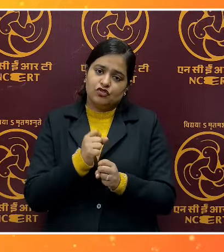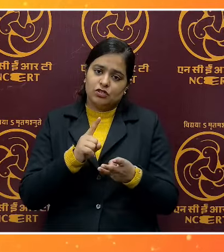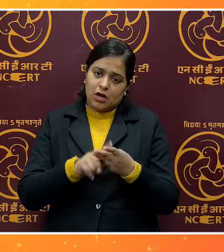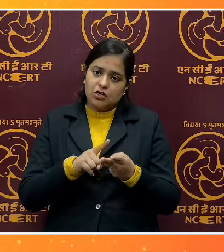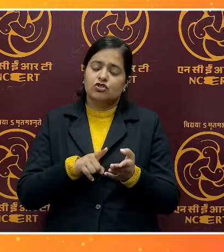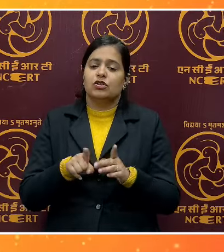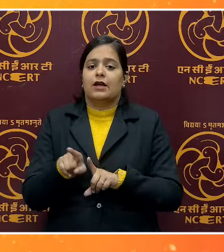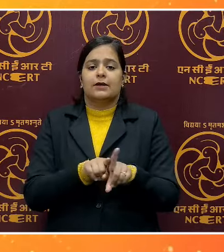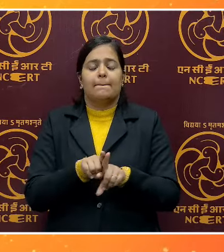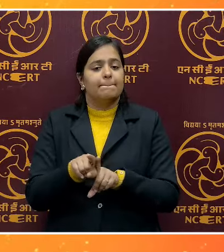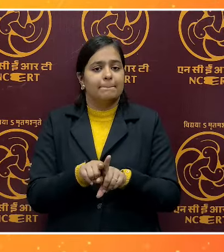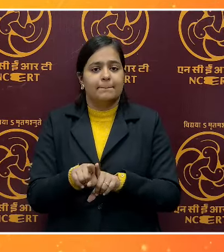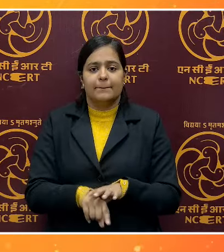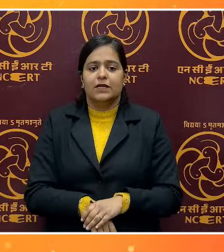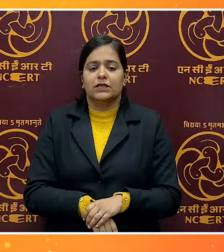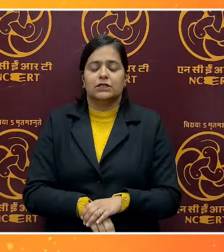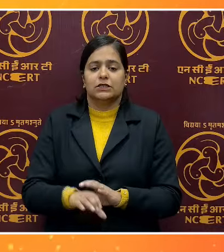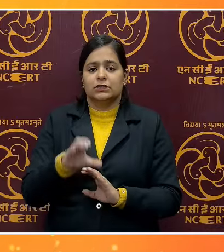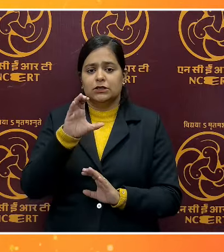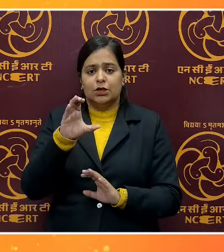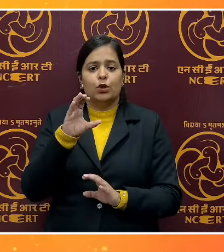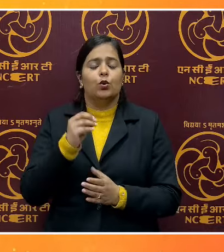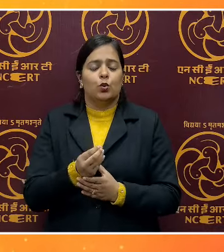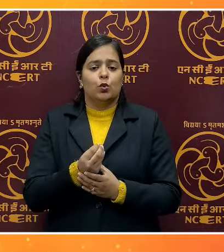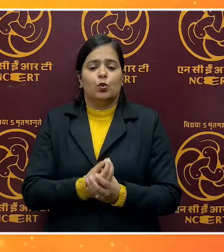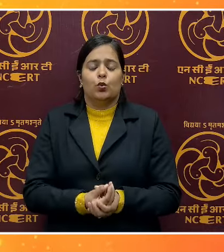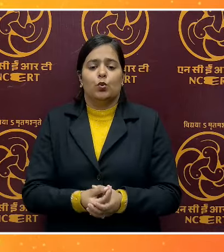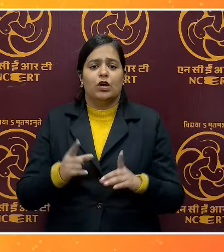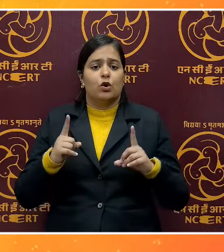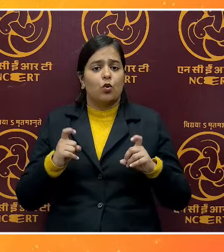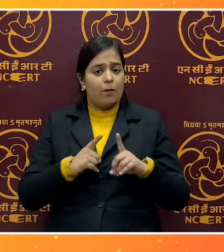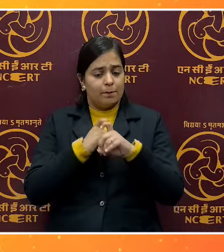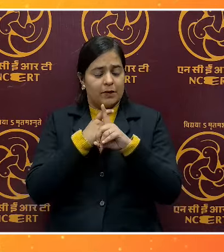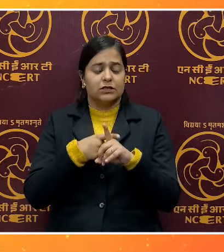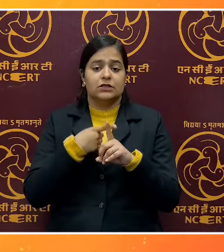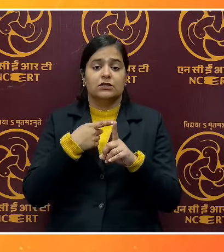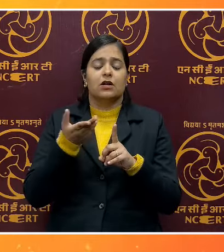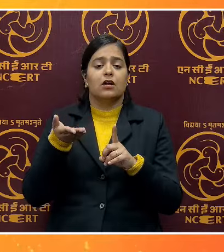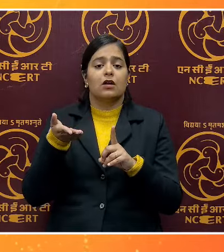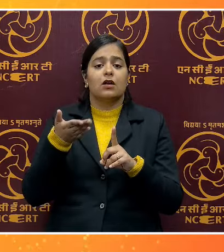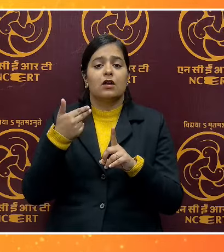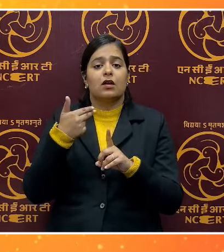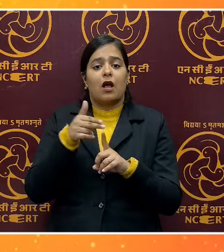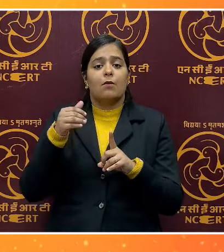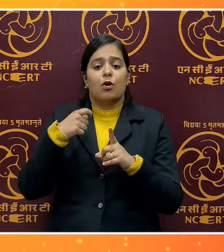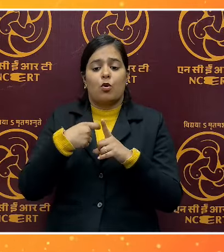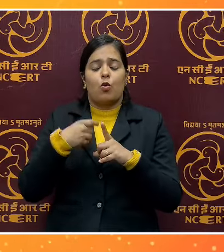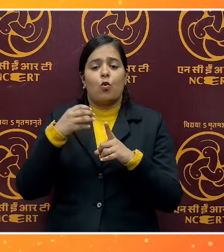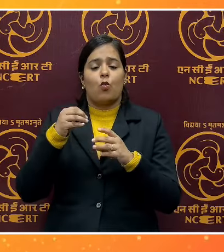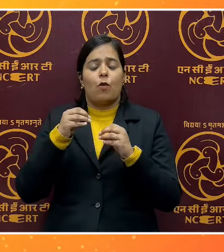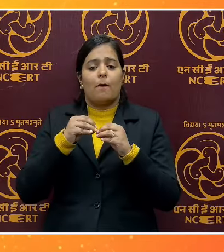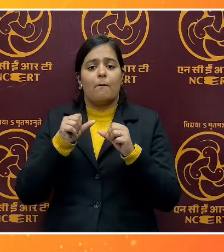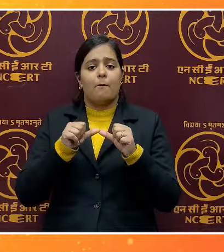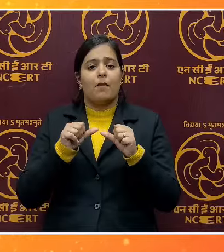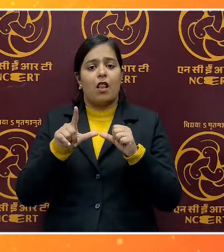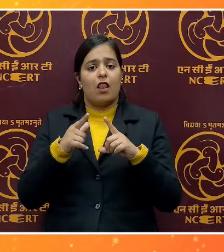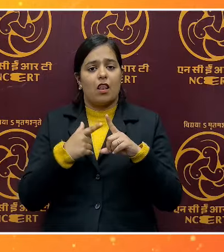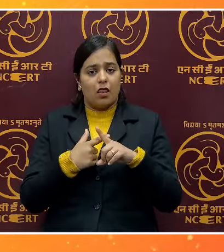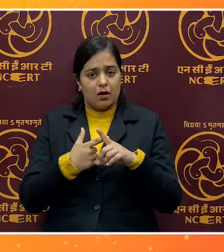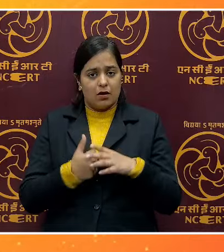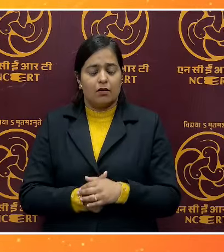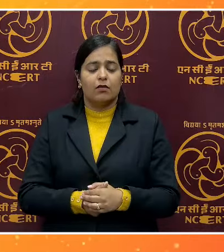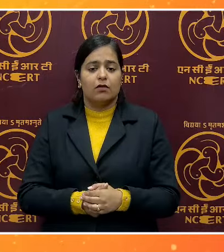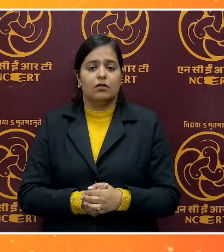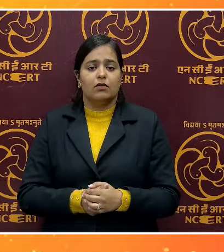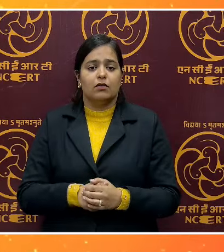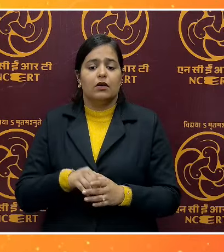For example, Co in a complex cation is called cobalt, and if Pt is coming, that is called